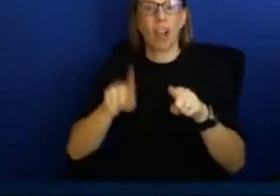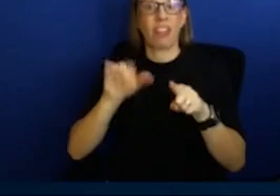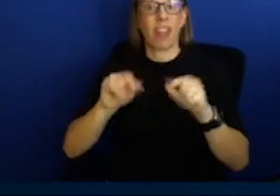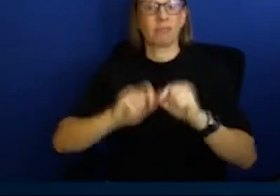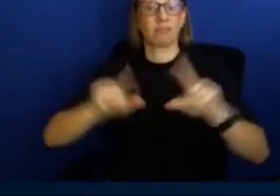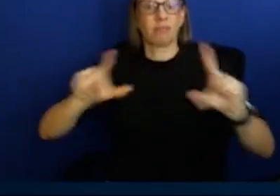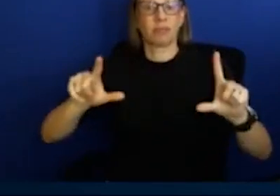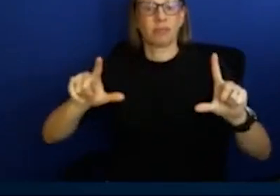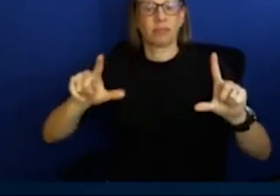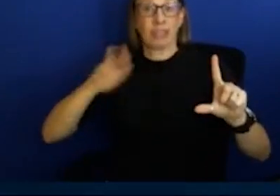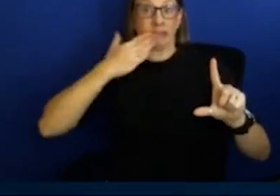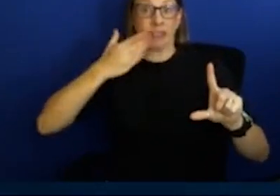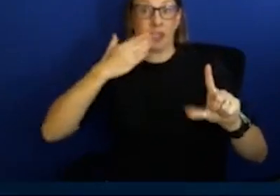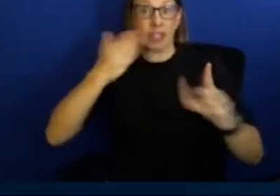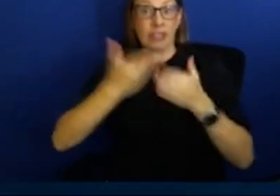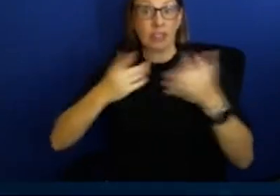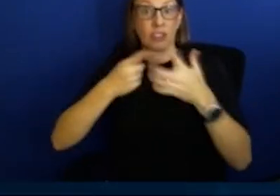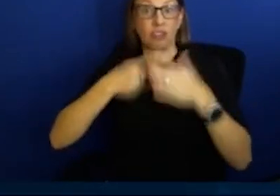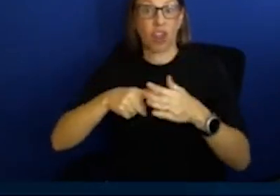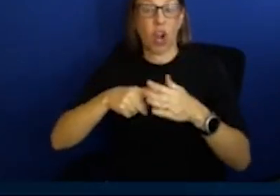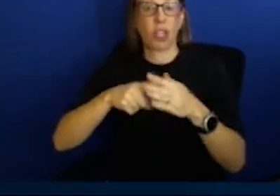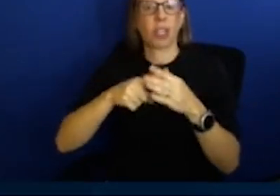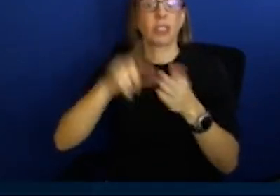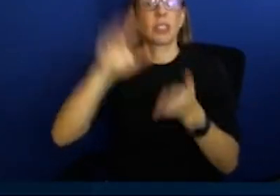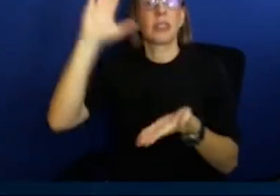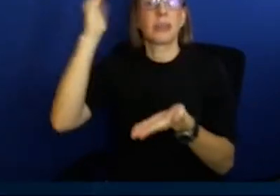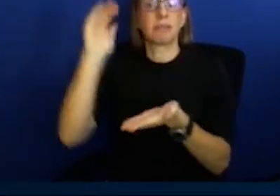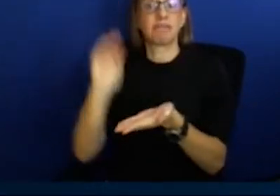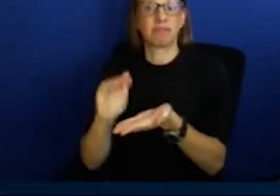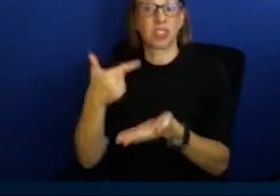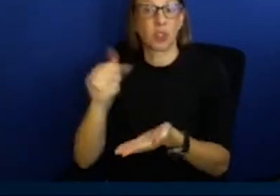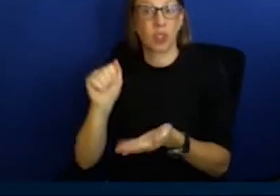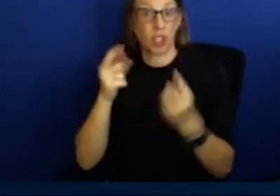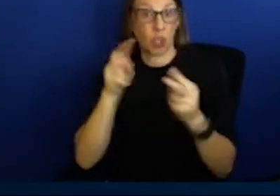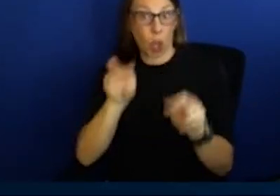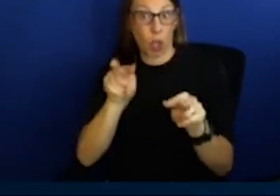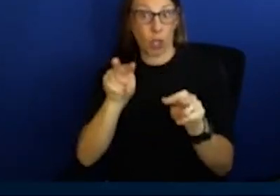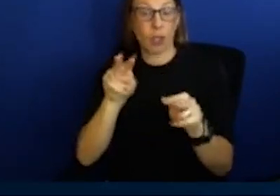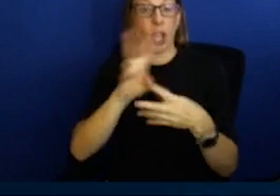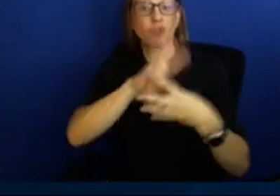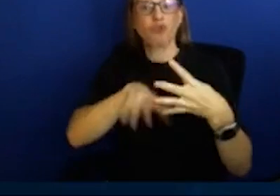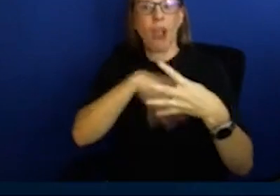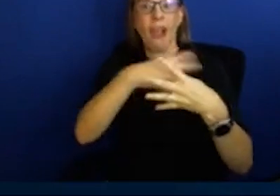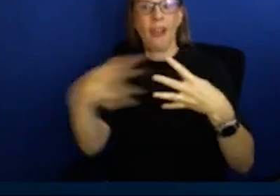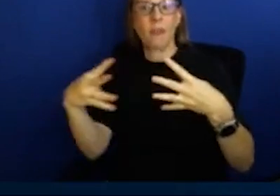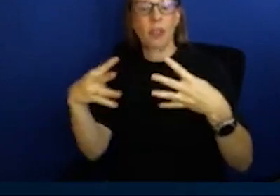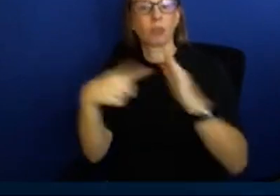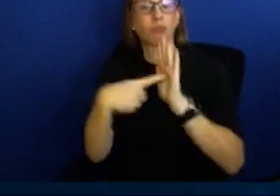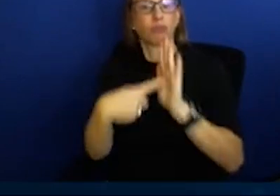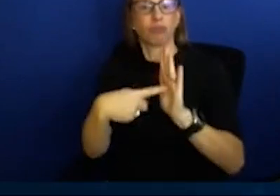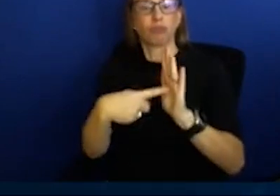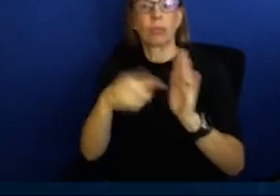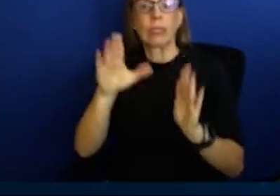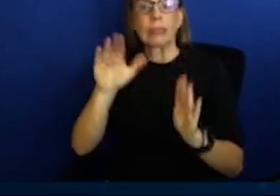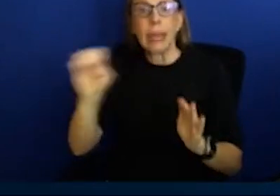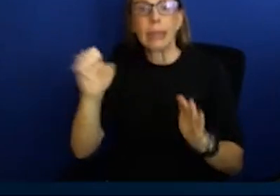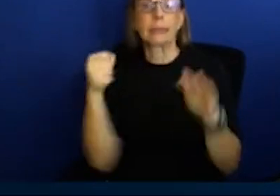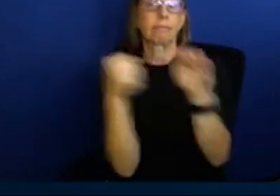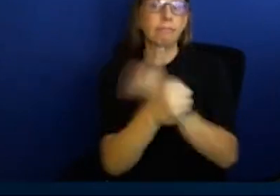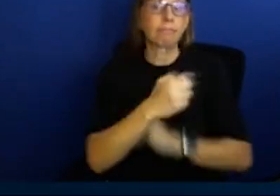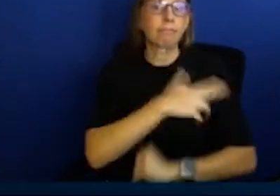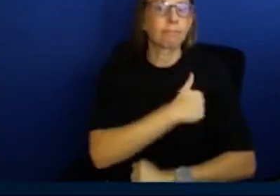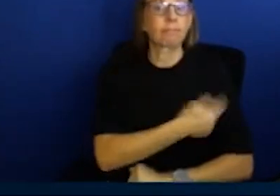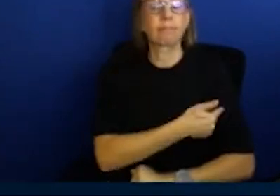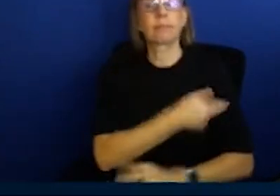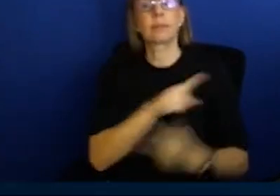say is that thankfully things are starting to recede in Georgia. So what you're looking at here is a graph that shows how cases,